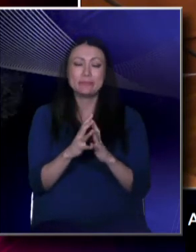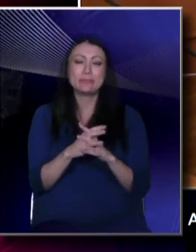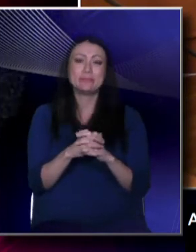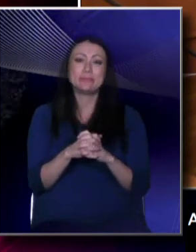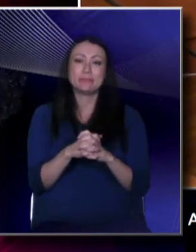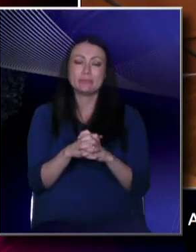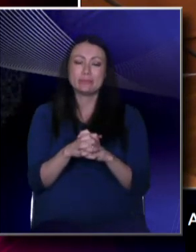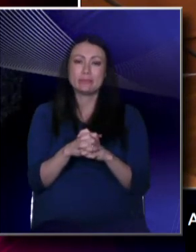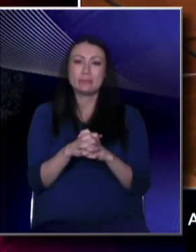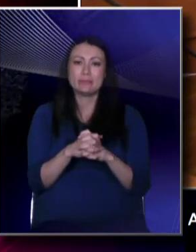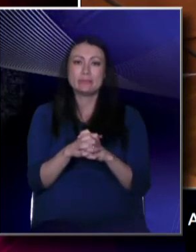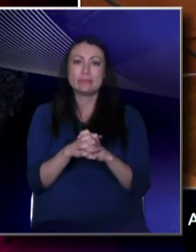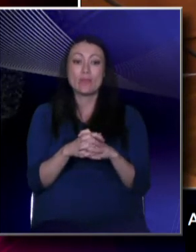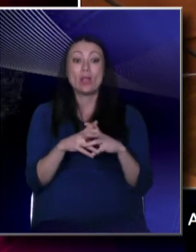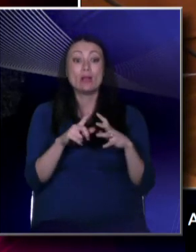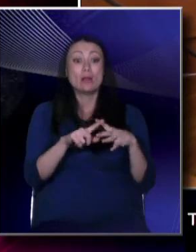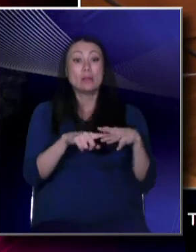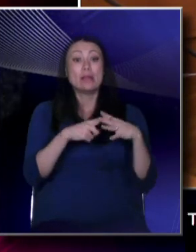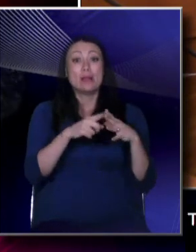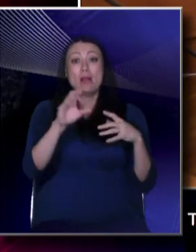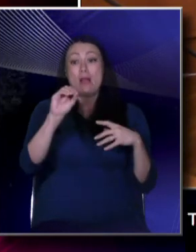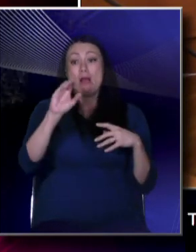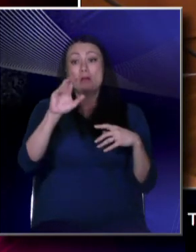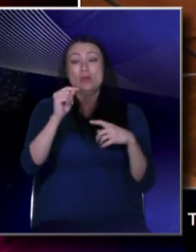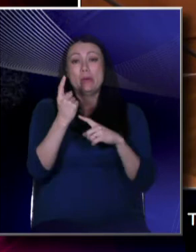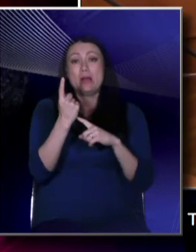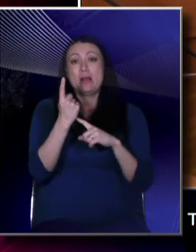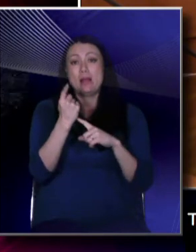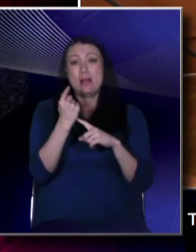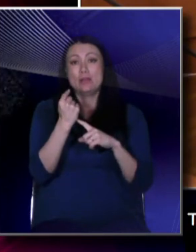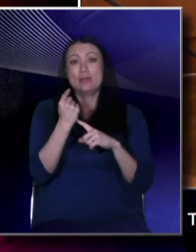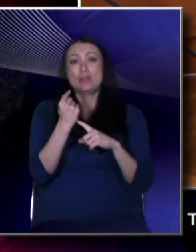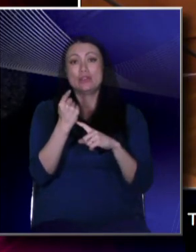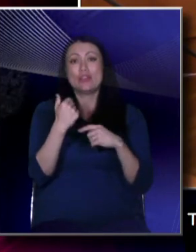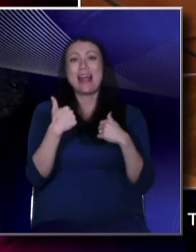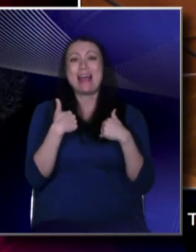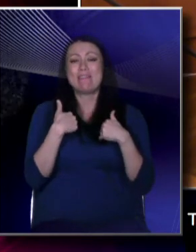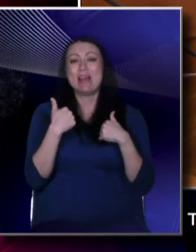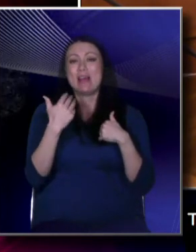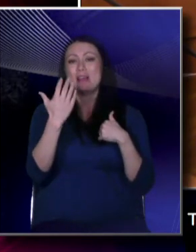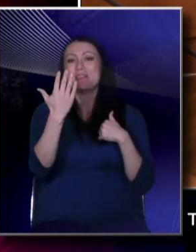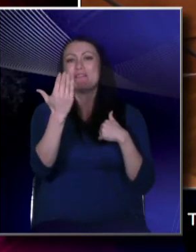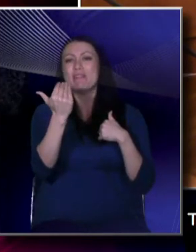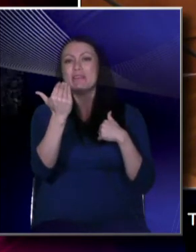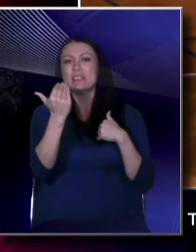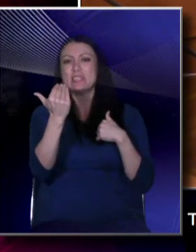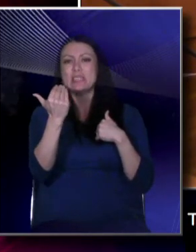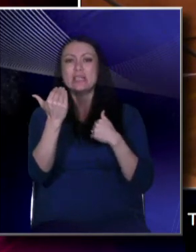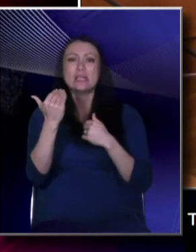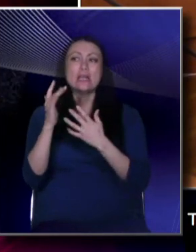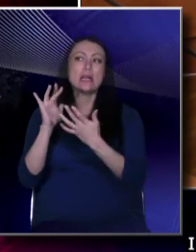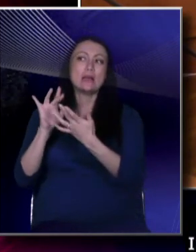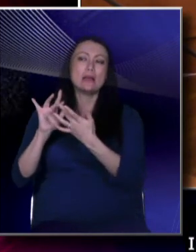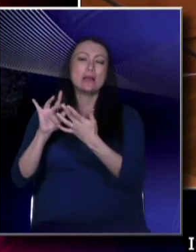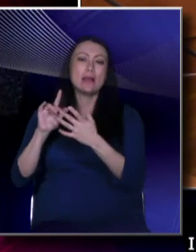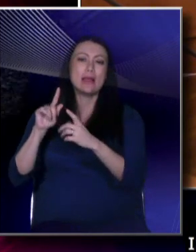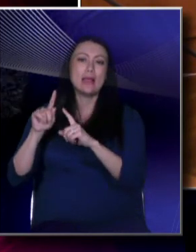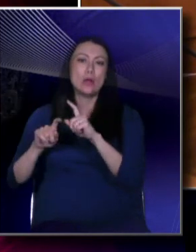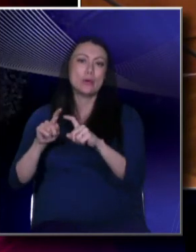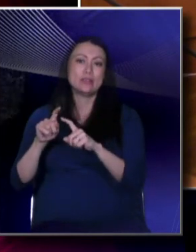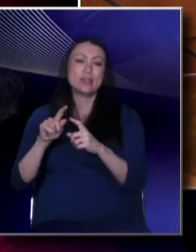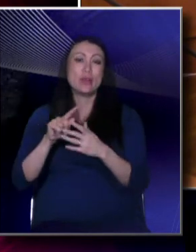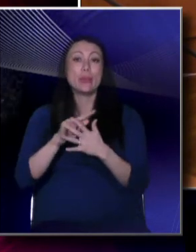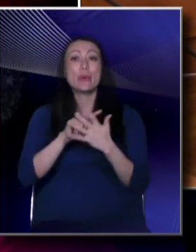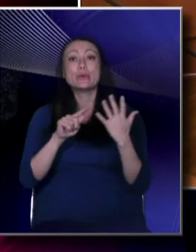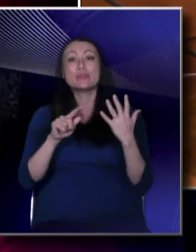As of beginning in October of last year, I have had 15 inquiries, and those are from all of